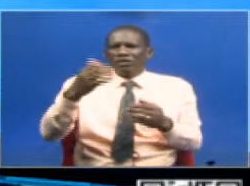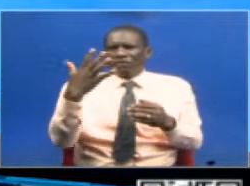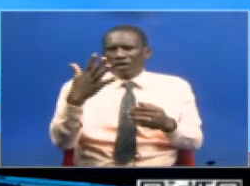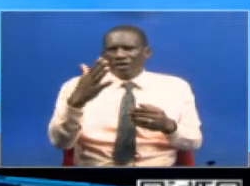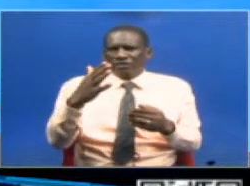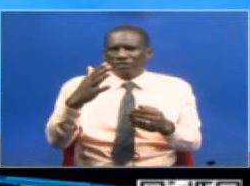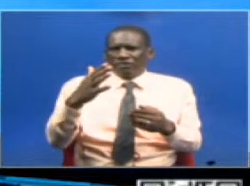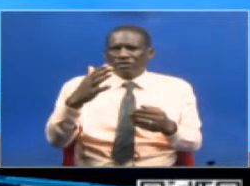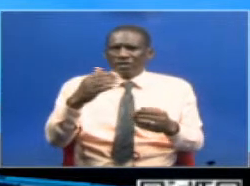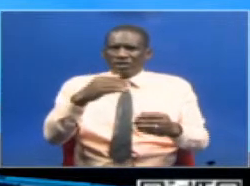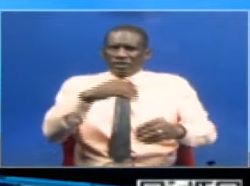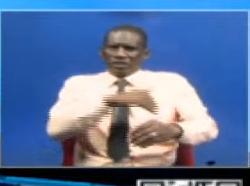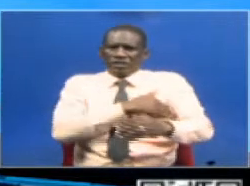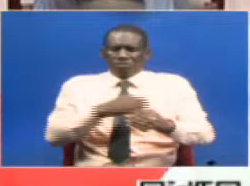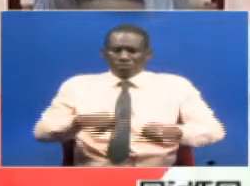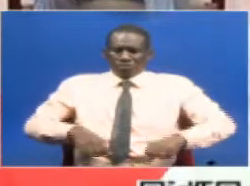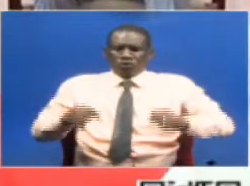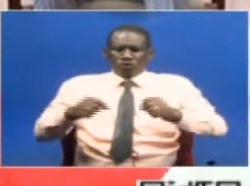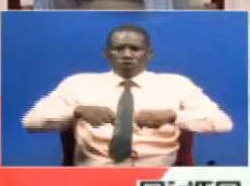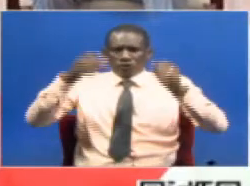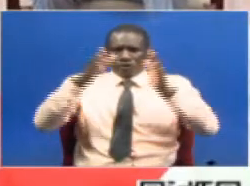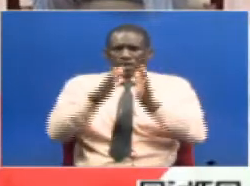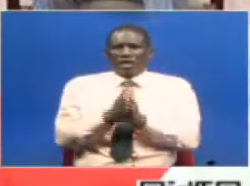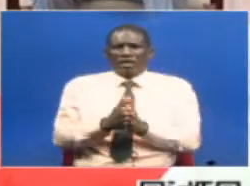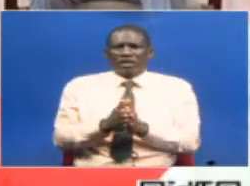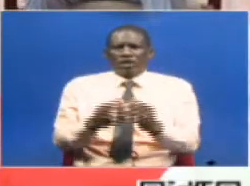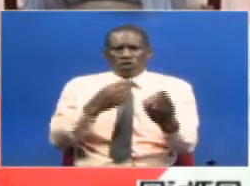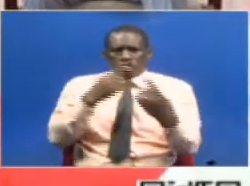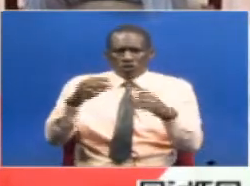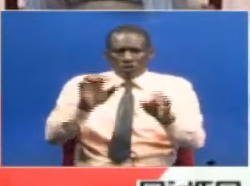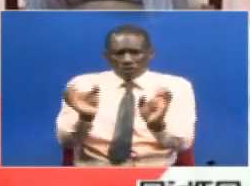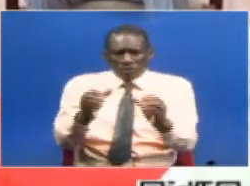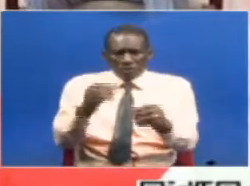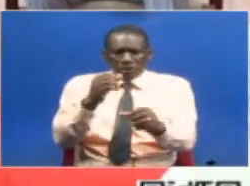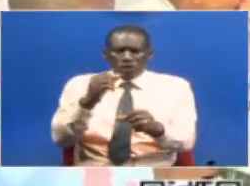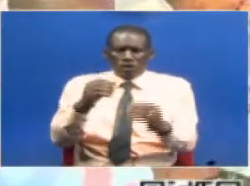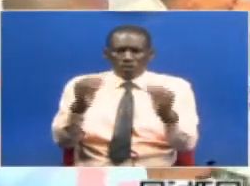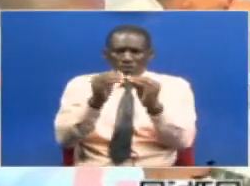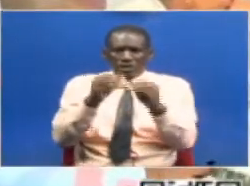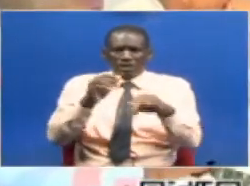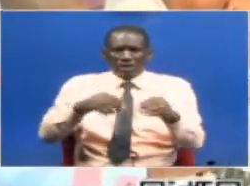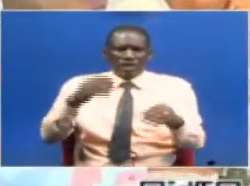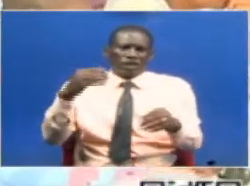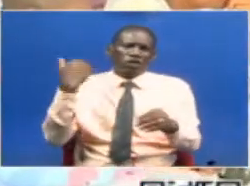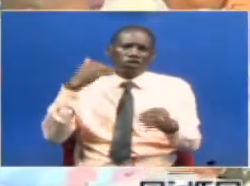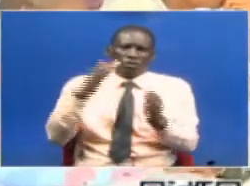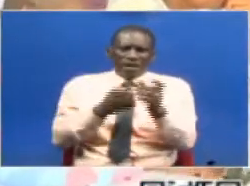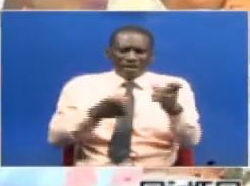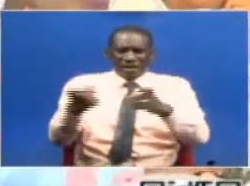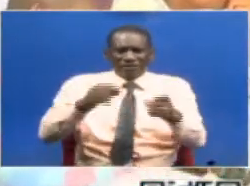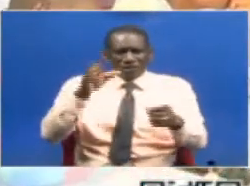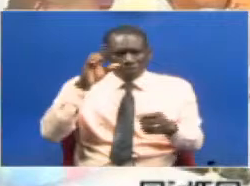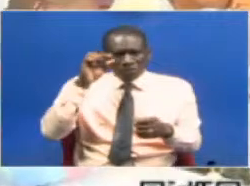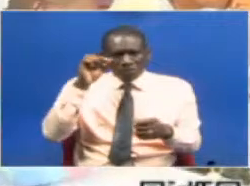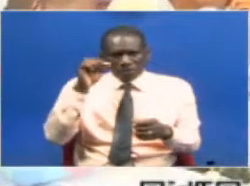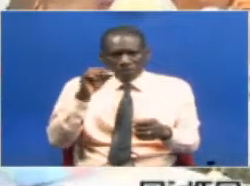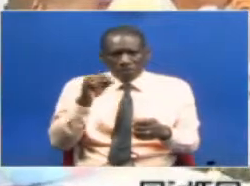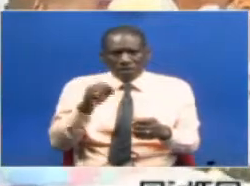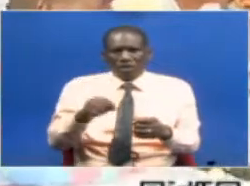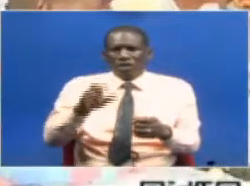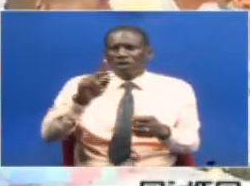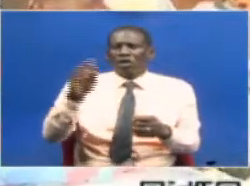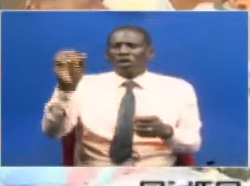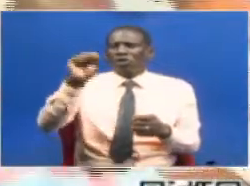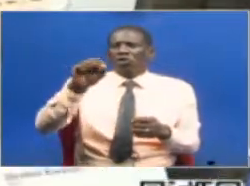police officers. Speaking during a journalist's workshop on crime and governance in Mombasa, Koskei called